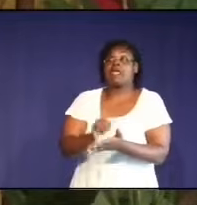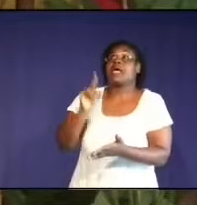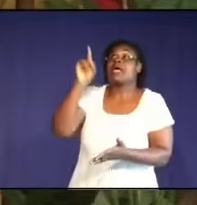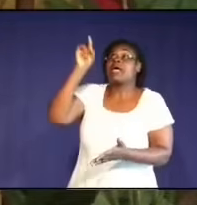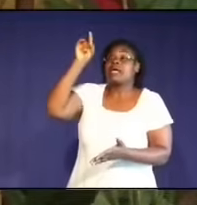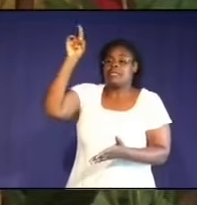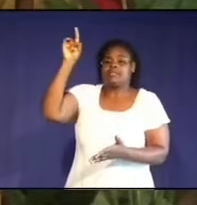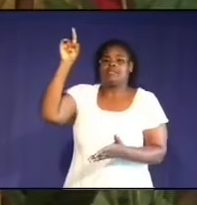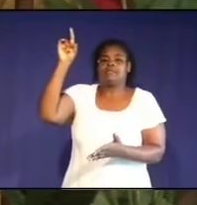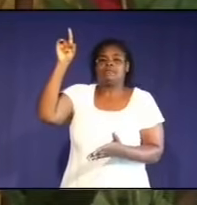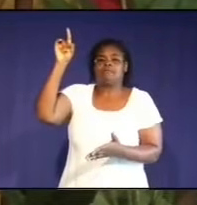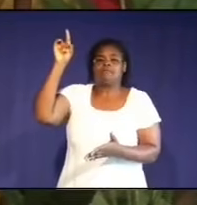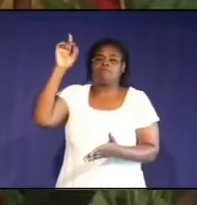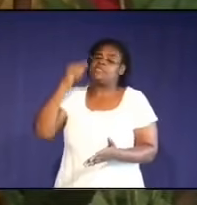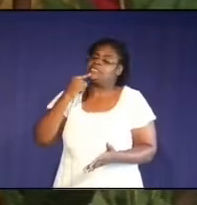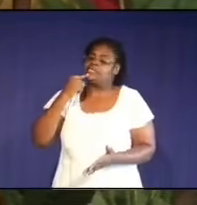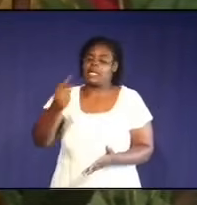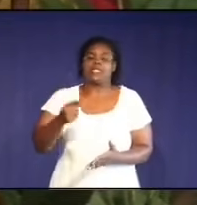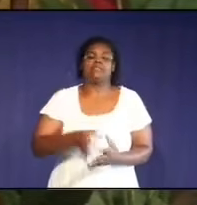said the Lord God,